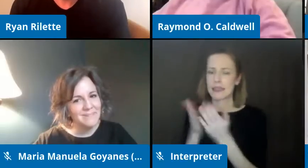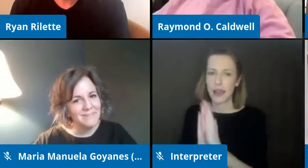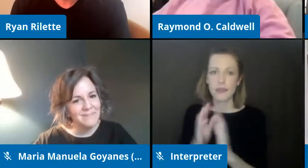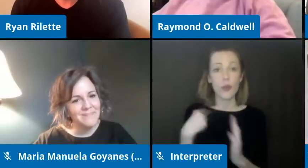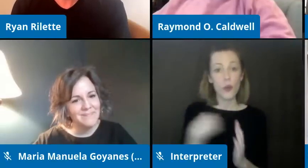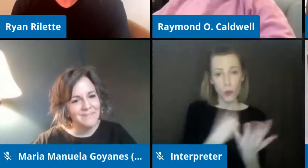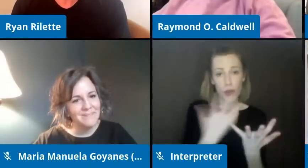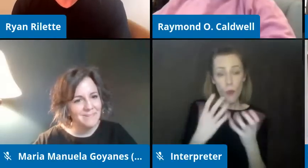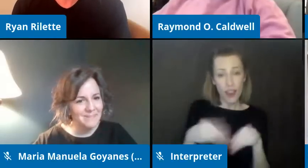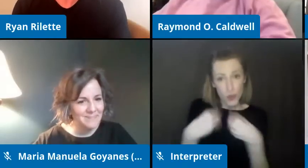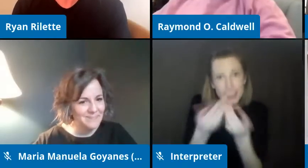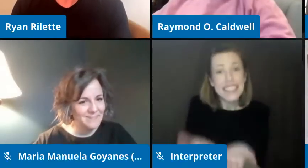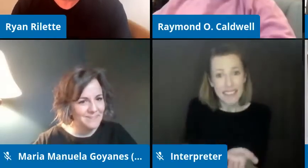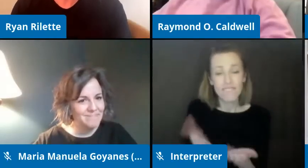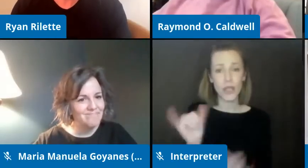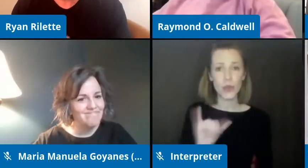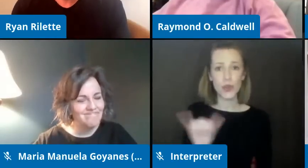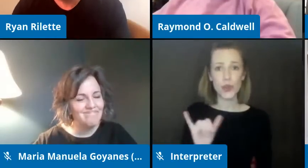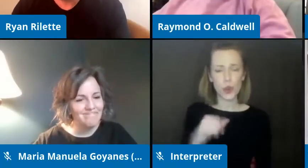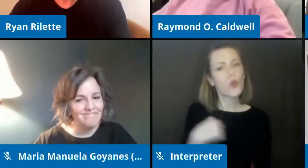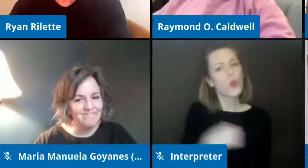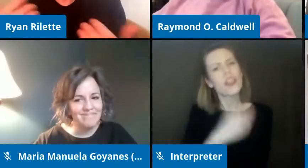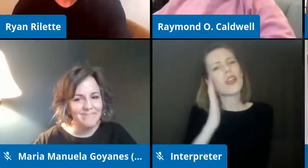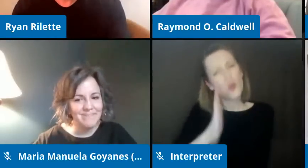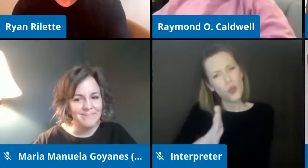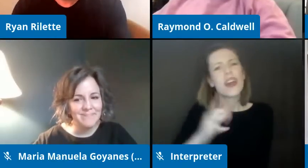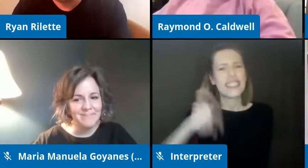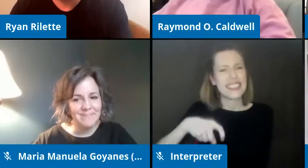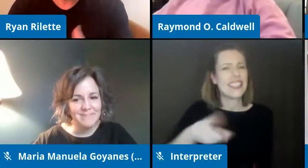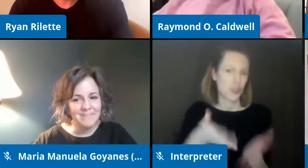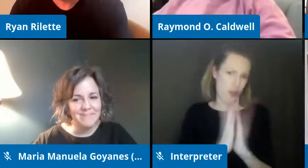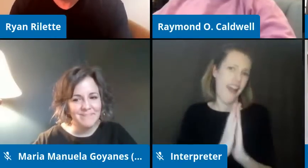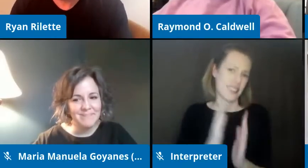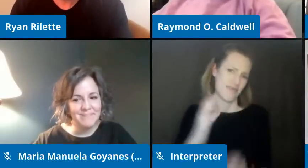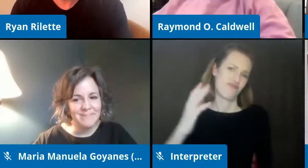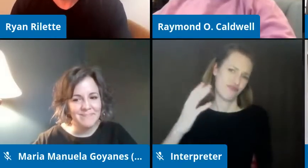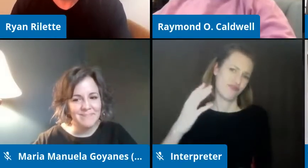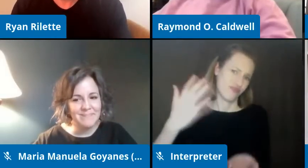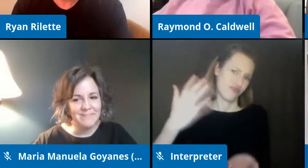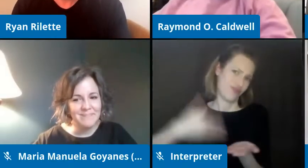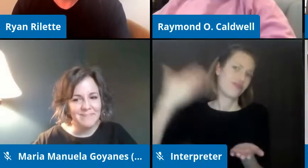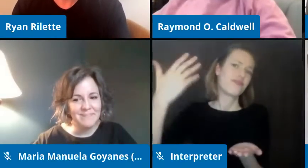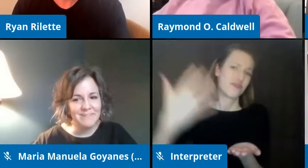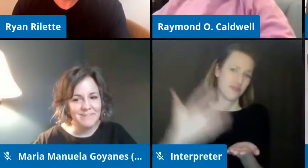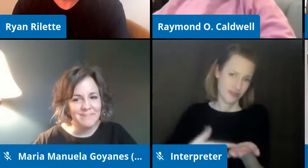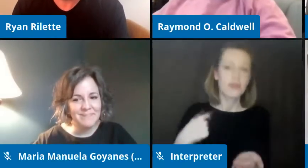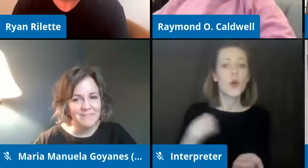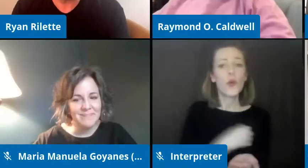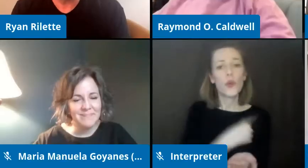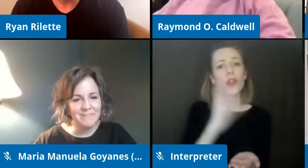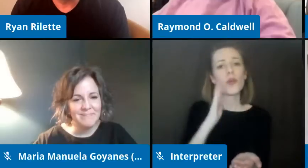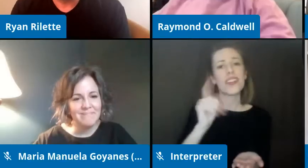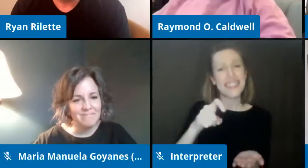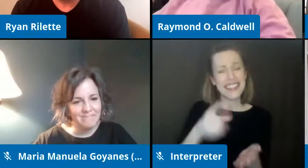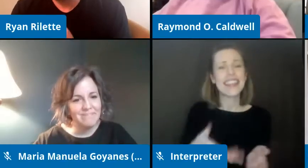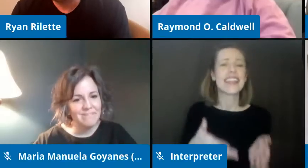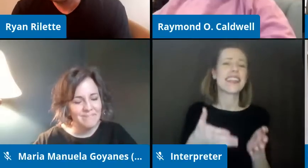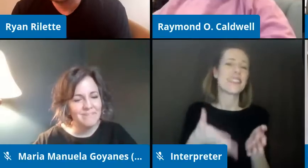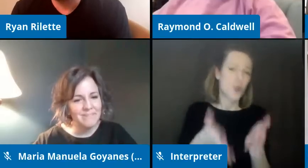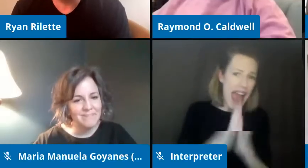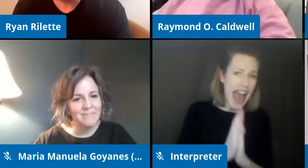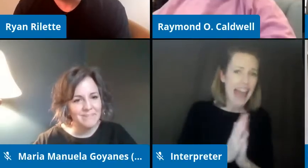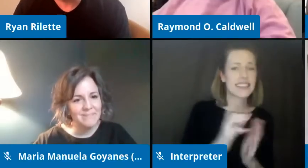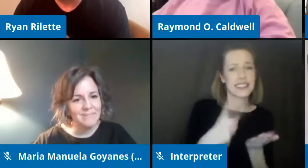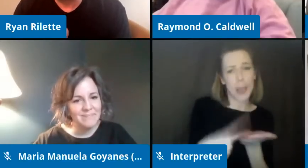need to ask. We are going to need their support to stay open. And when we reopen, we're going to need their support when we finally reopen.